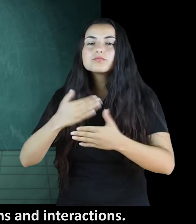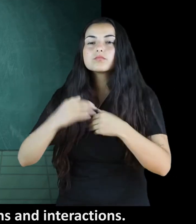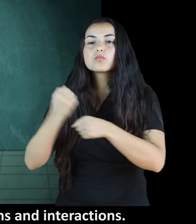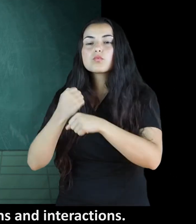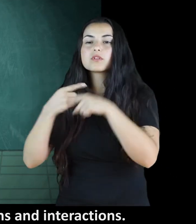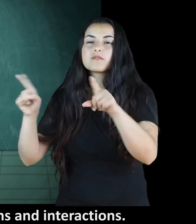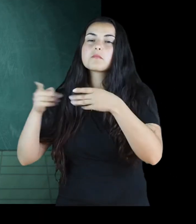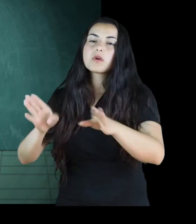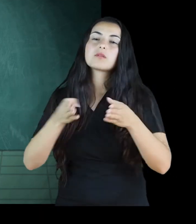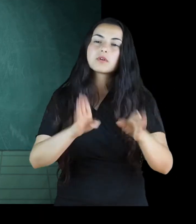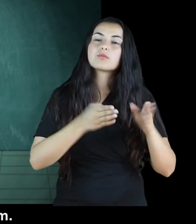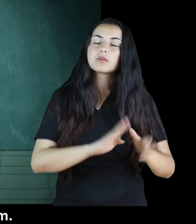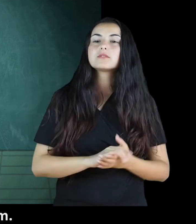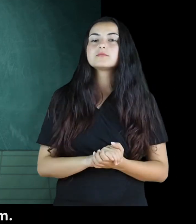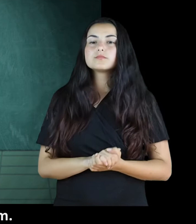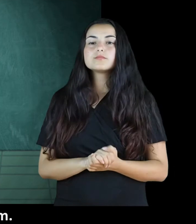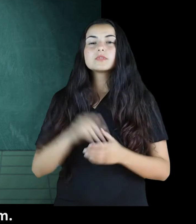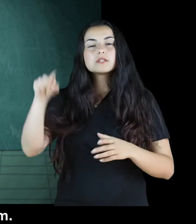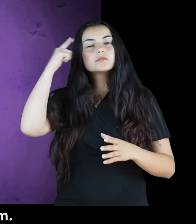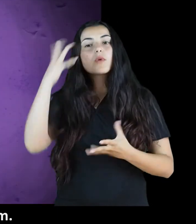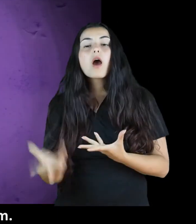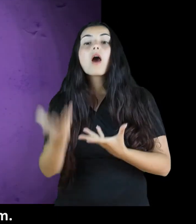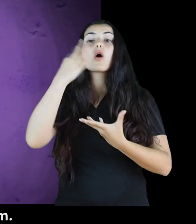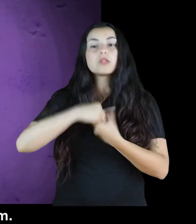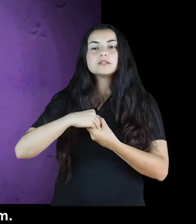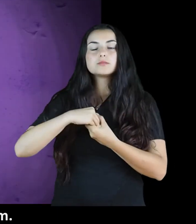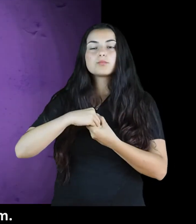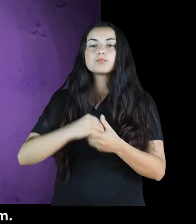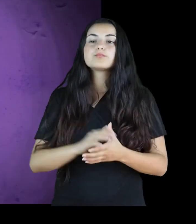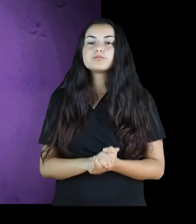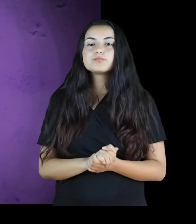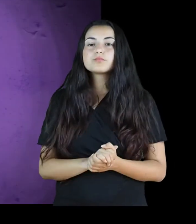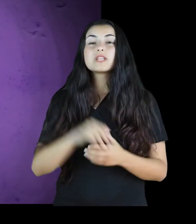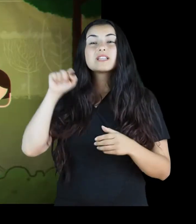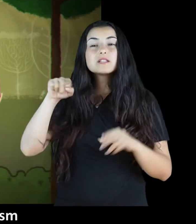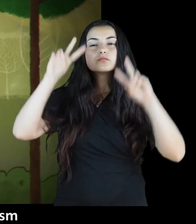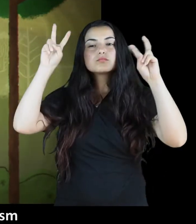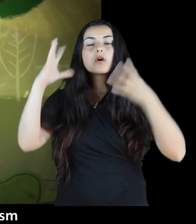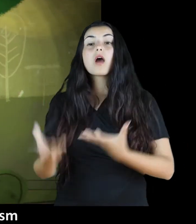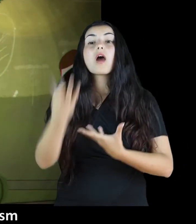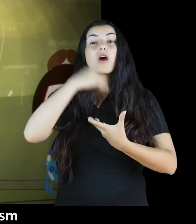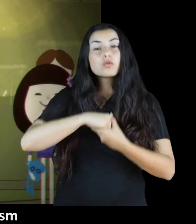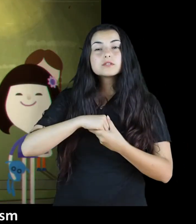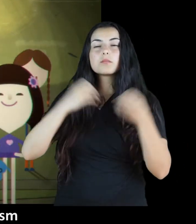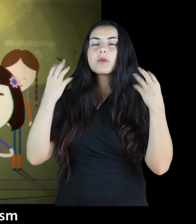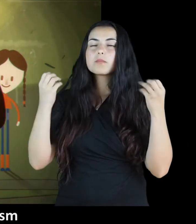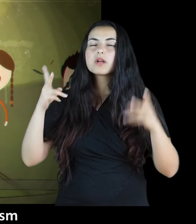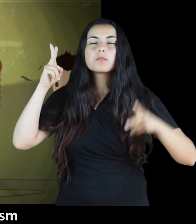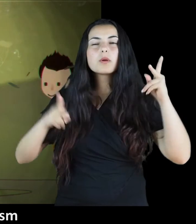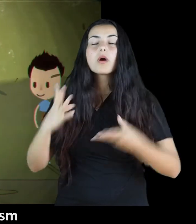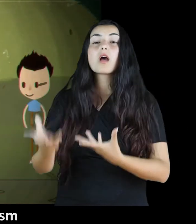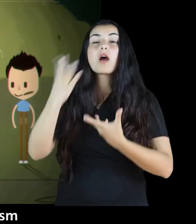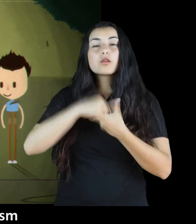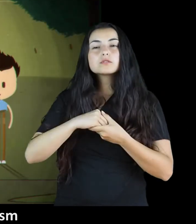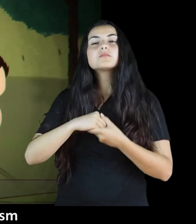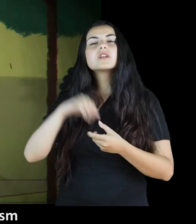and interactions. This is known as autism. Many people have autism,